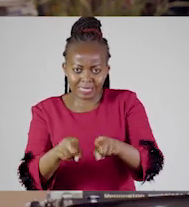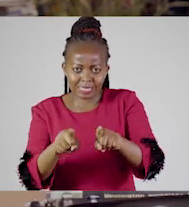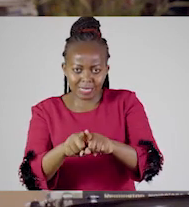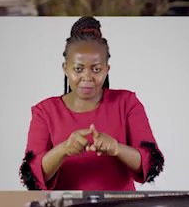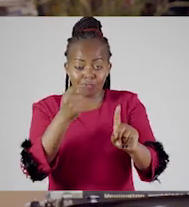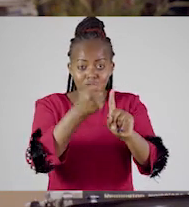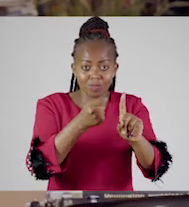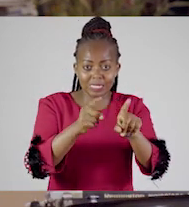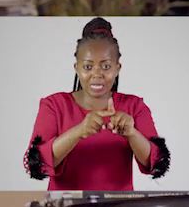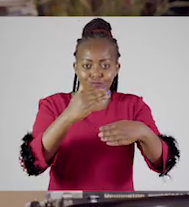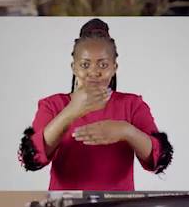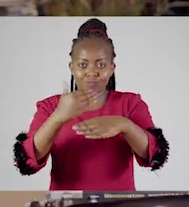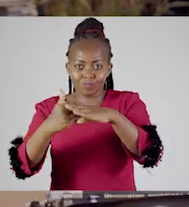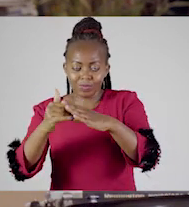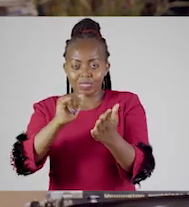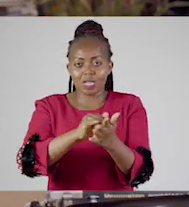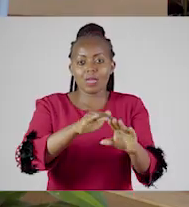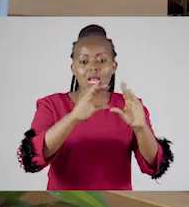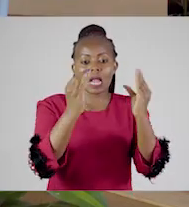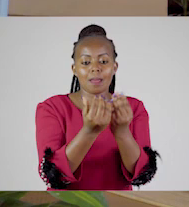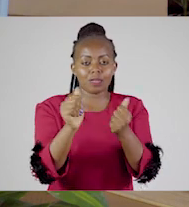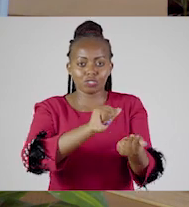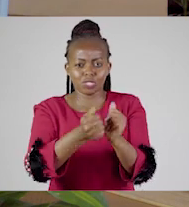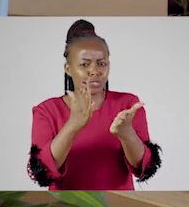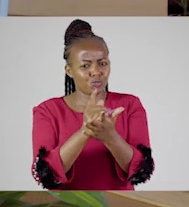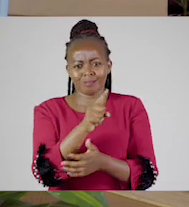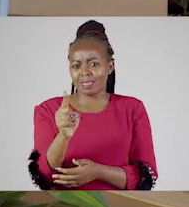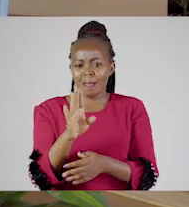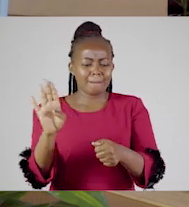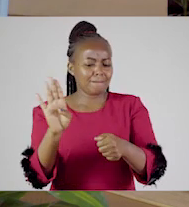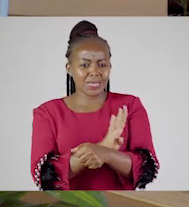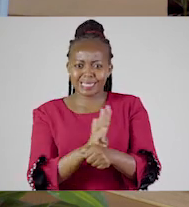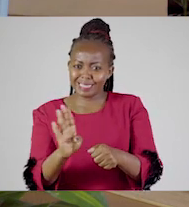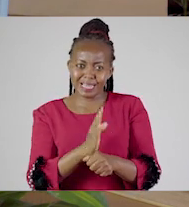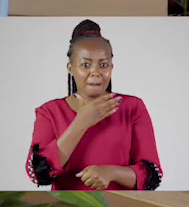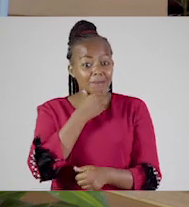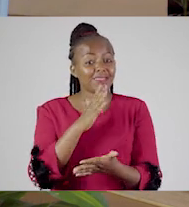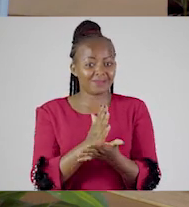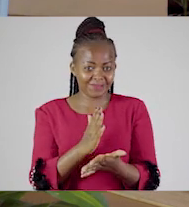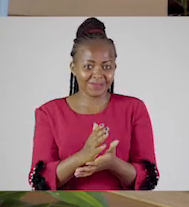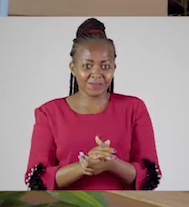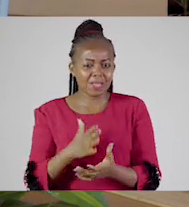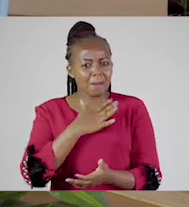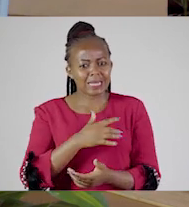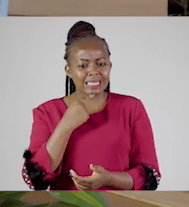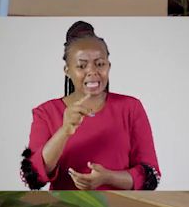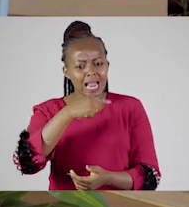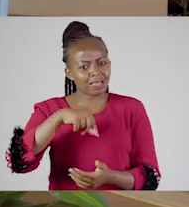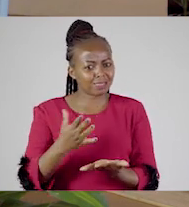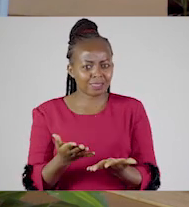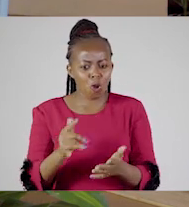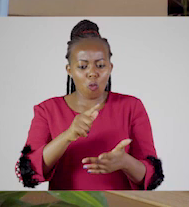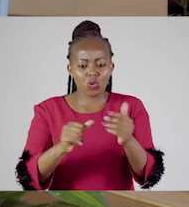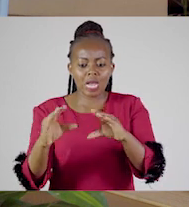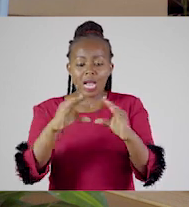due diligence, and strategic sustainability consulting. You are a very busy man. Please break down for us